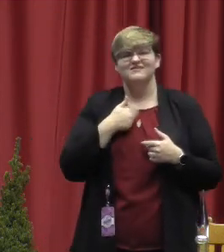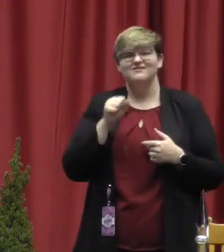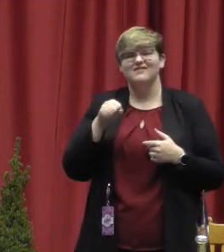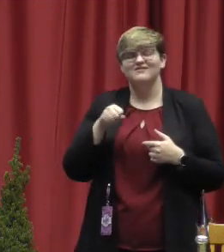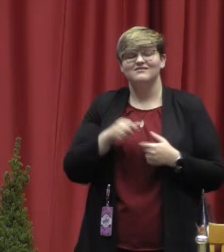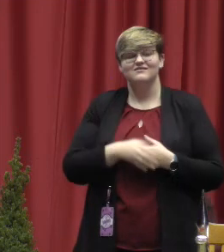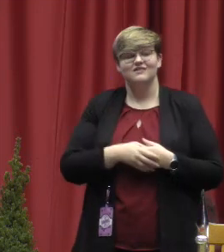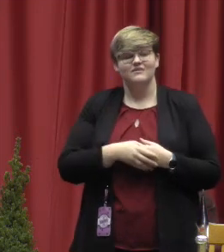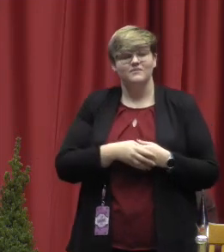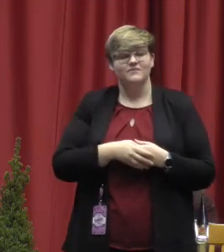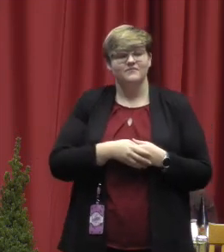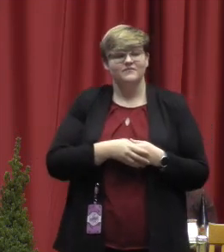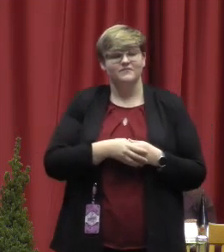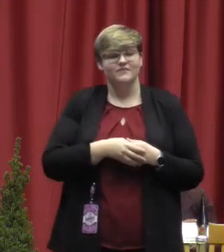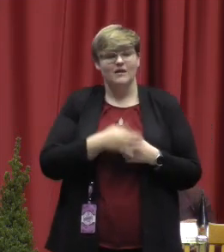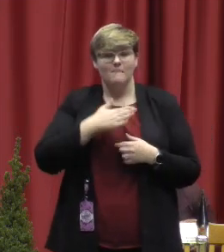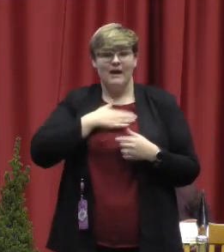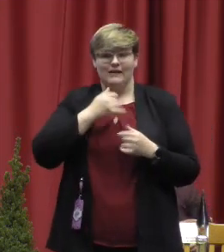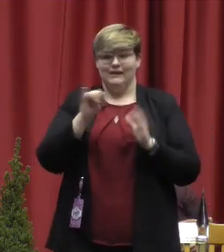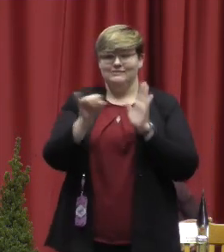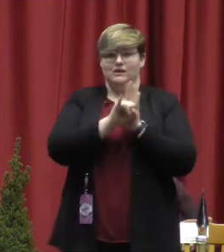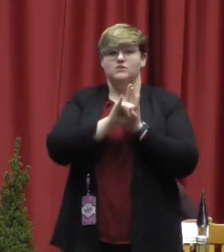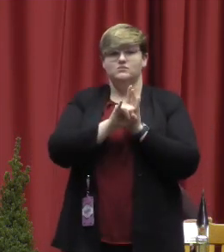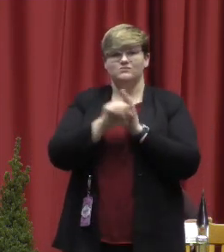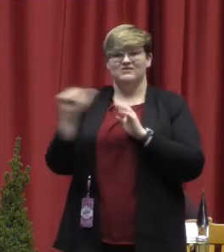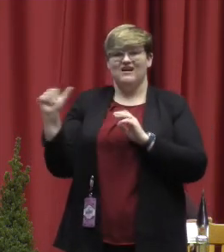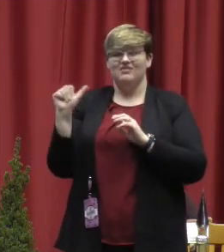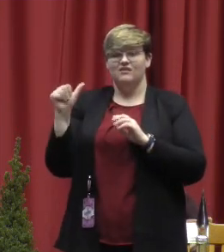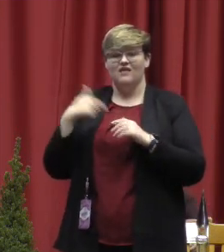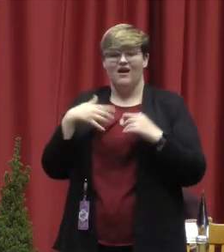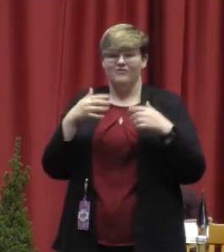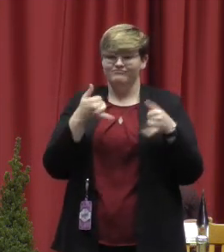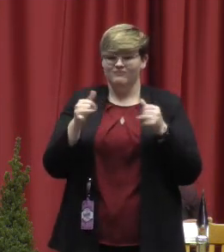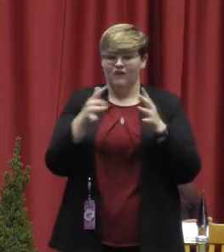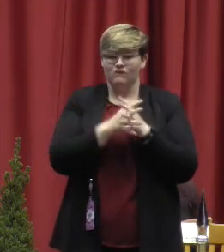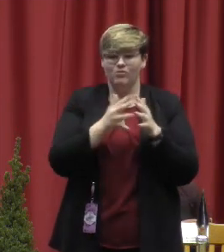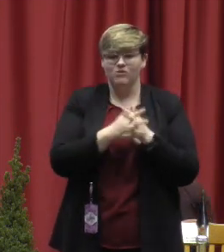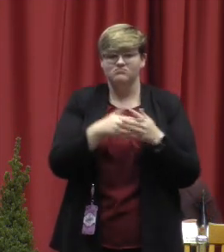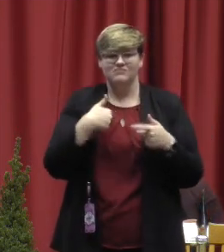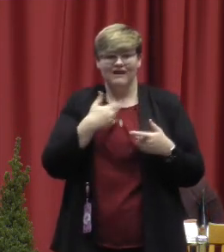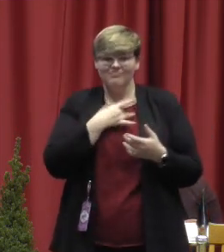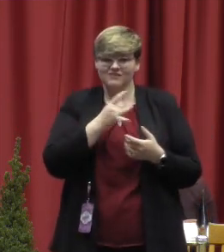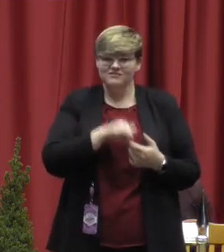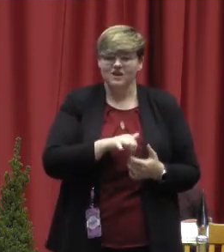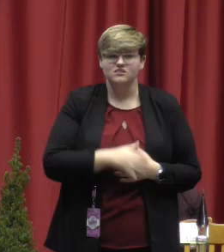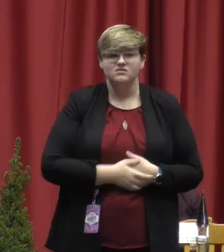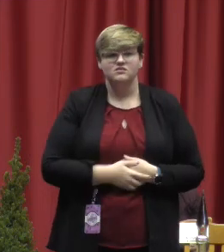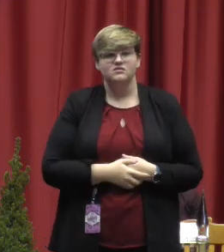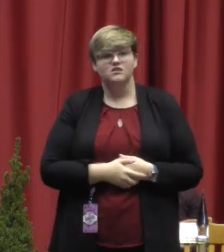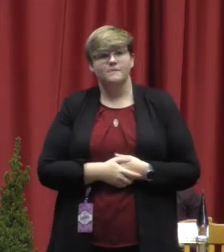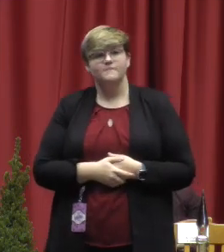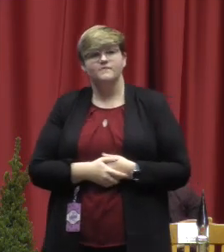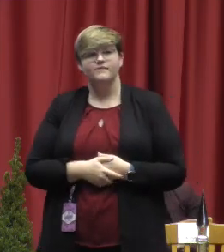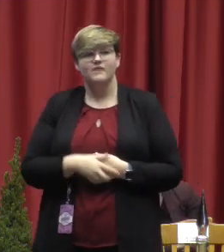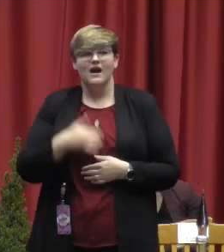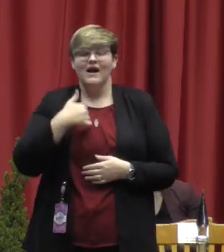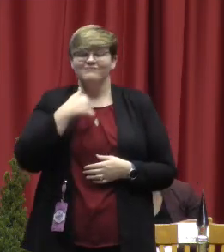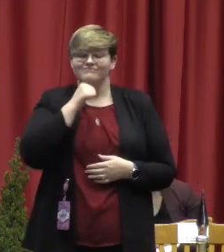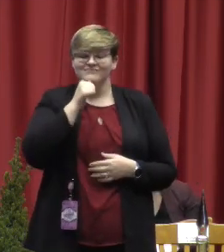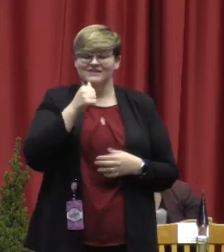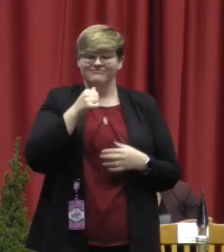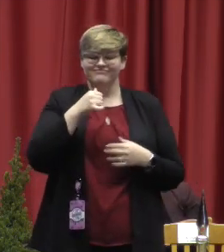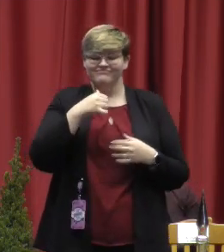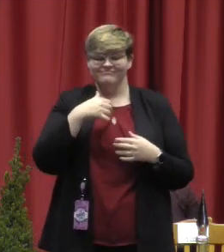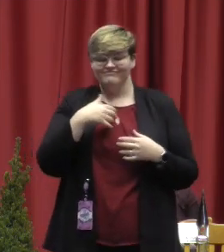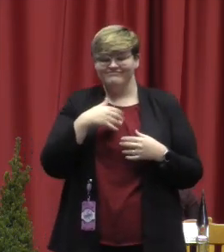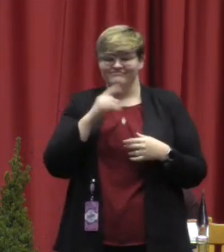My identity was an athlete. I was a football player, that's what I wanted to be. And I took school serious, but my end goal was